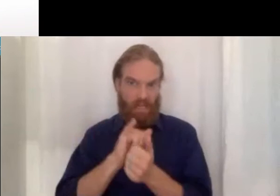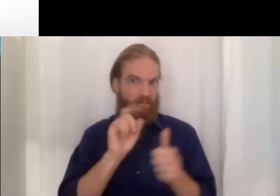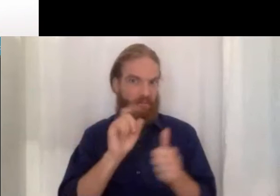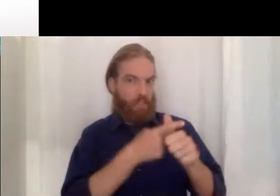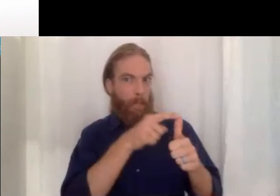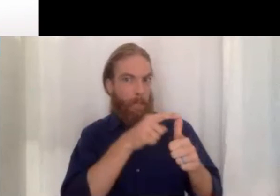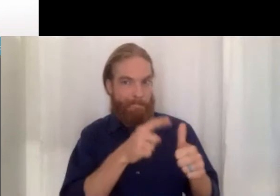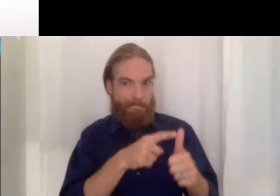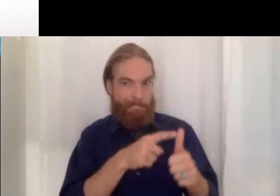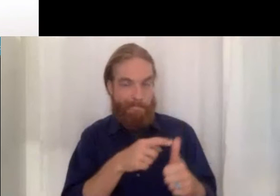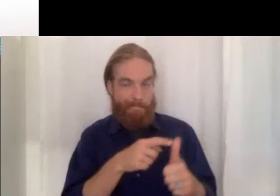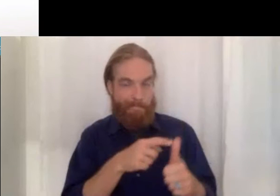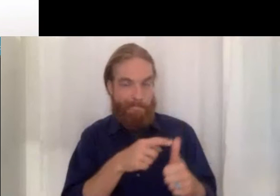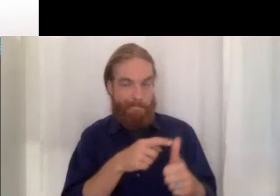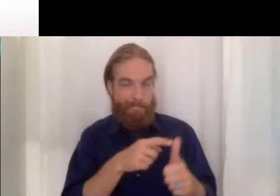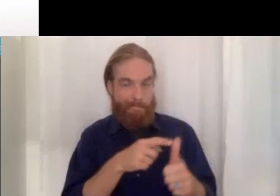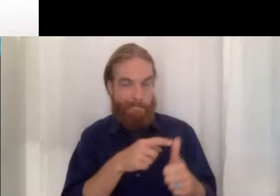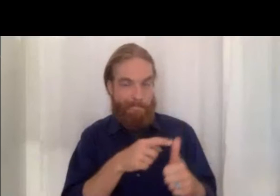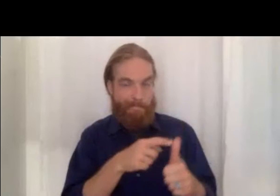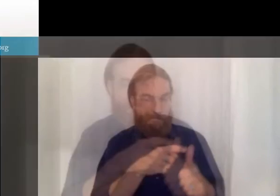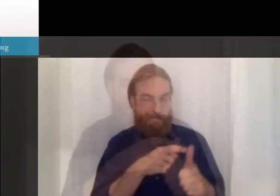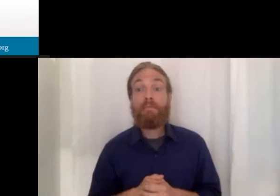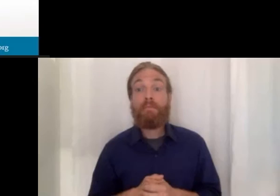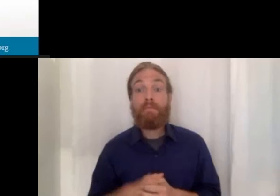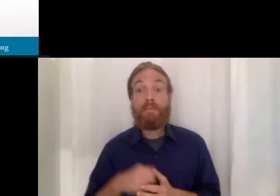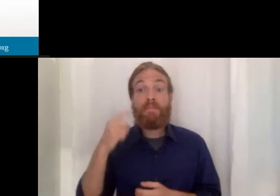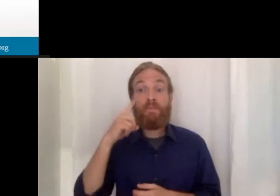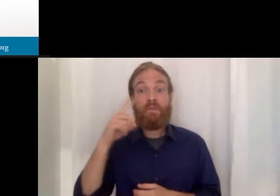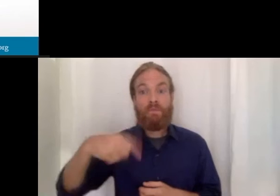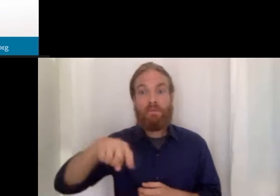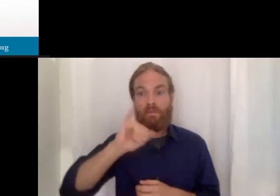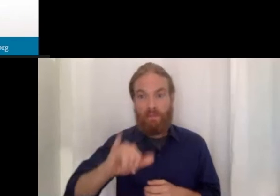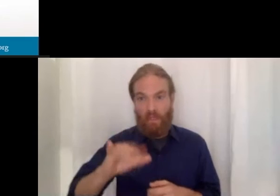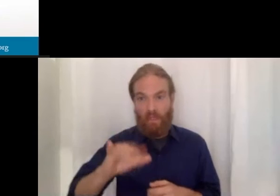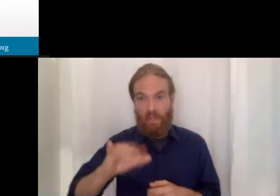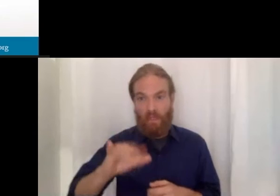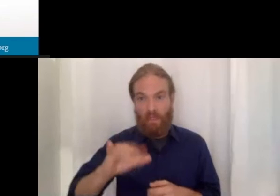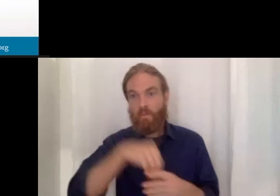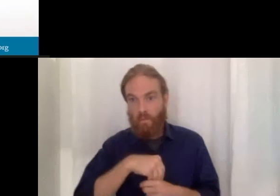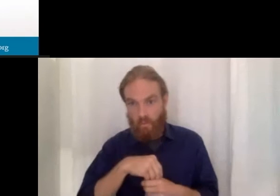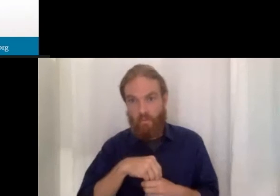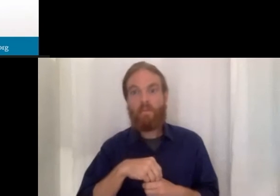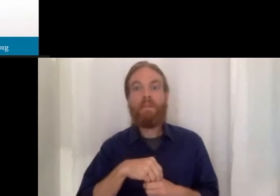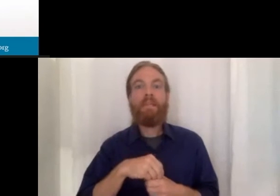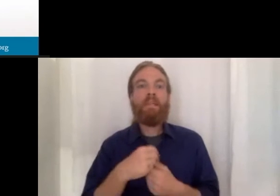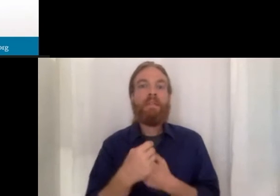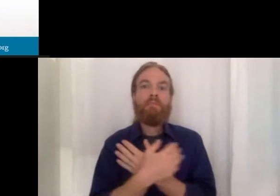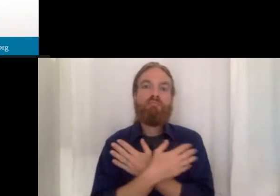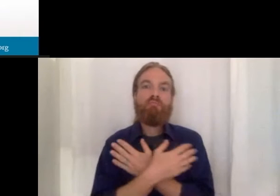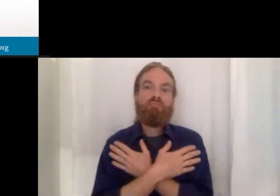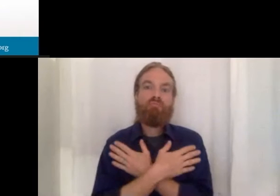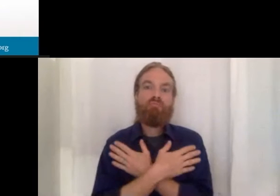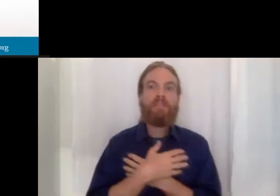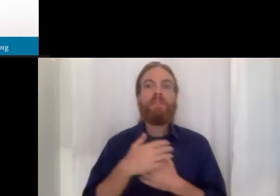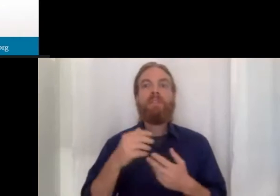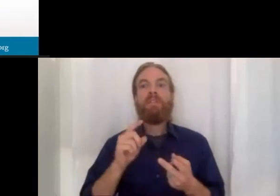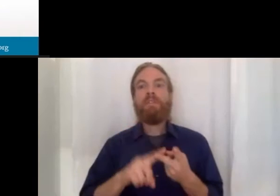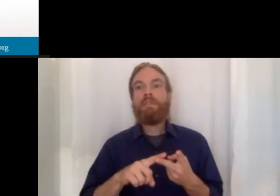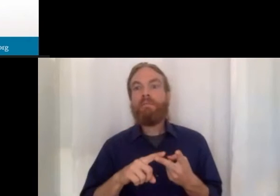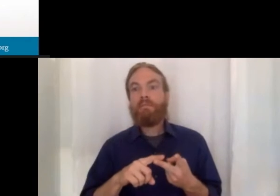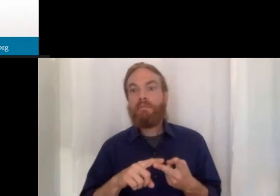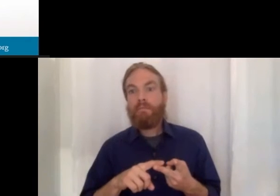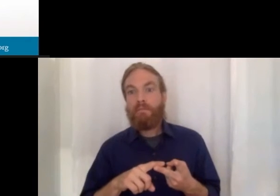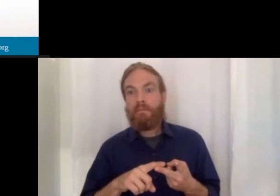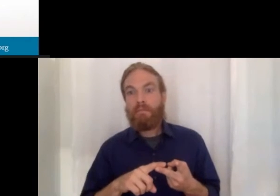asymptomatic. So that includes rest fluids, Tylenol, ibuprofen, decongestants, and then the symptom watch, which is